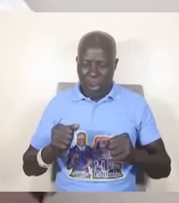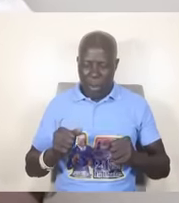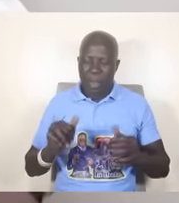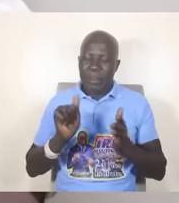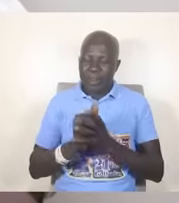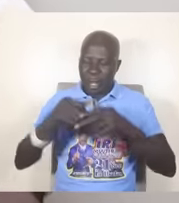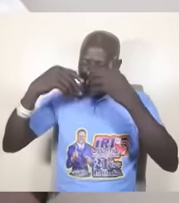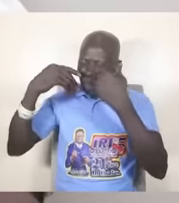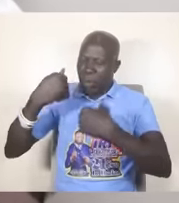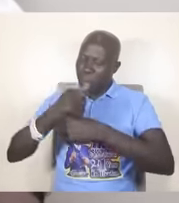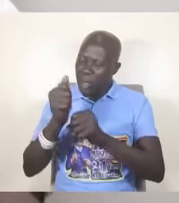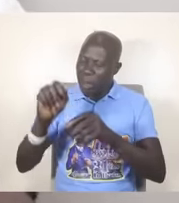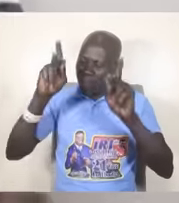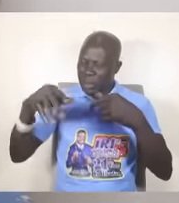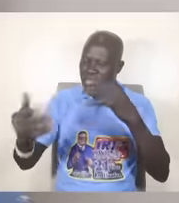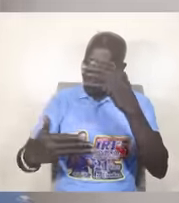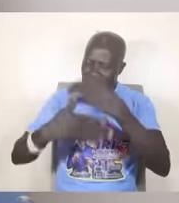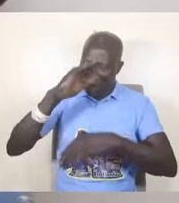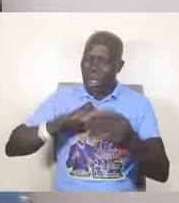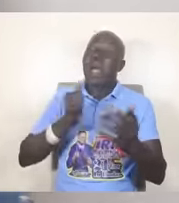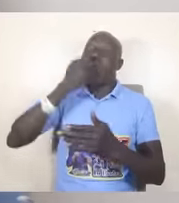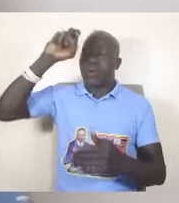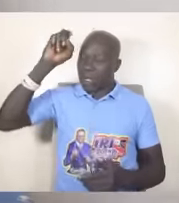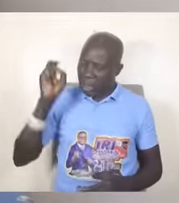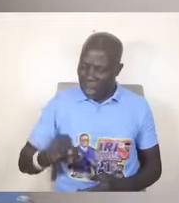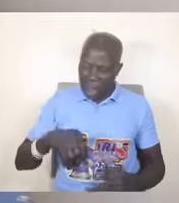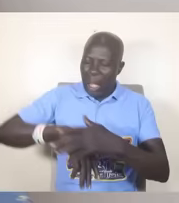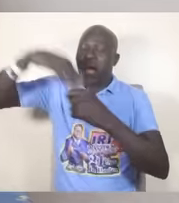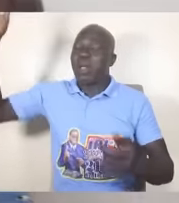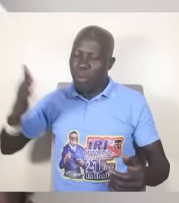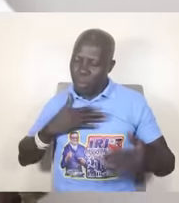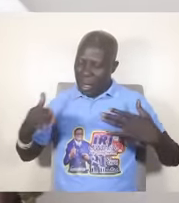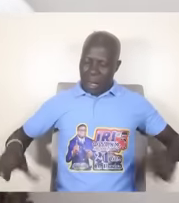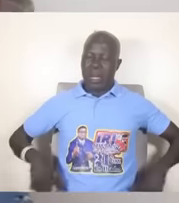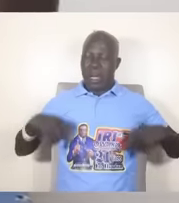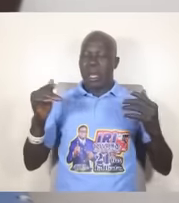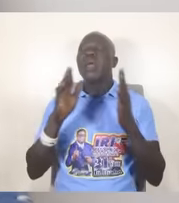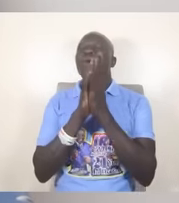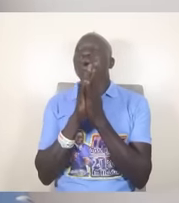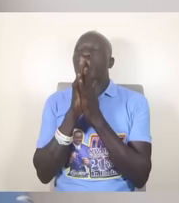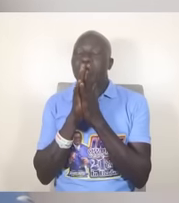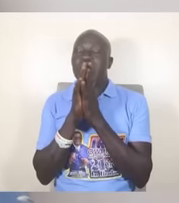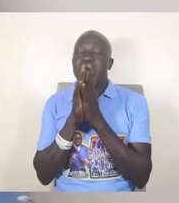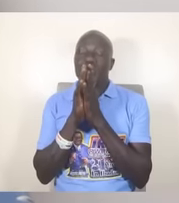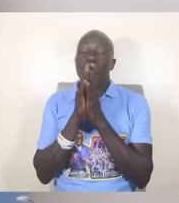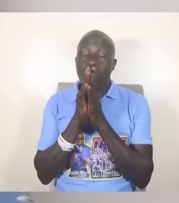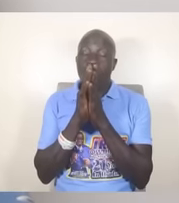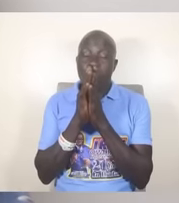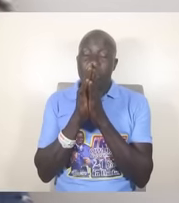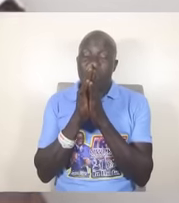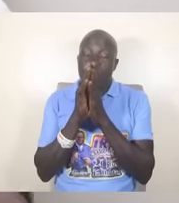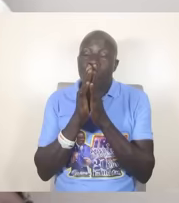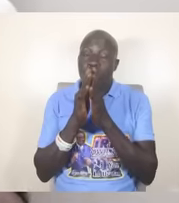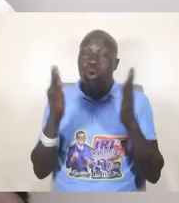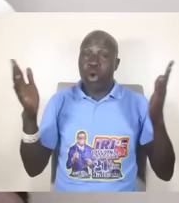Ti mo nso ibi yen dero yi. That set one back. Mo pase. I decree. Jade laye mi. Out of my life. Wa to go. Oruko Jesu.